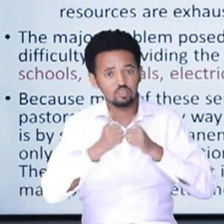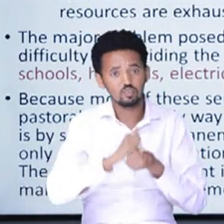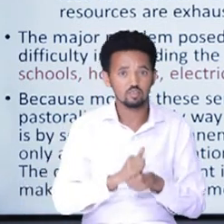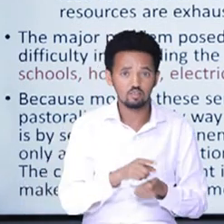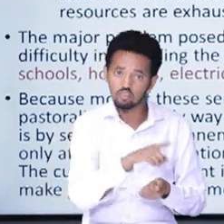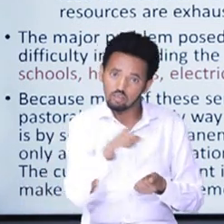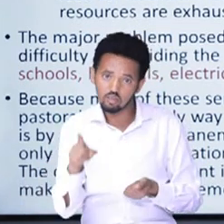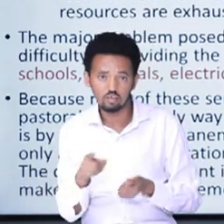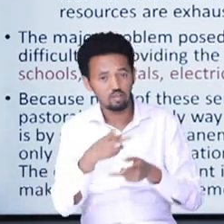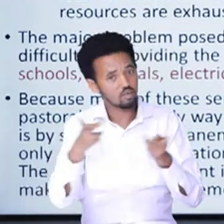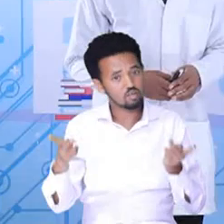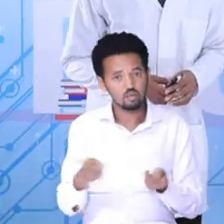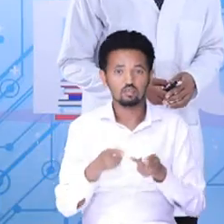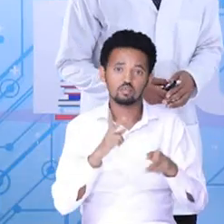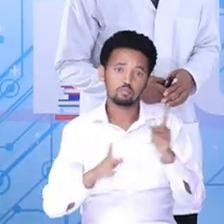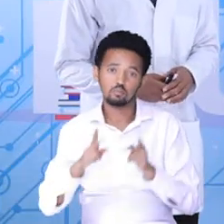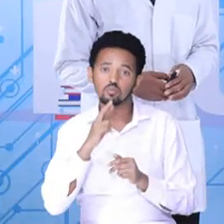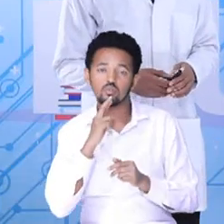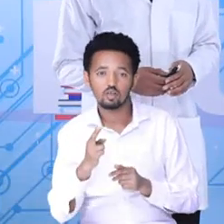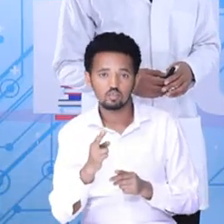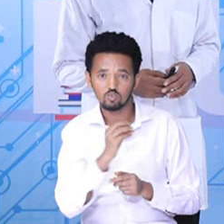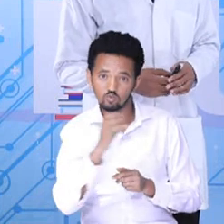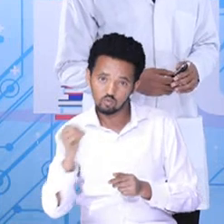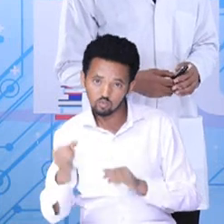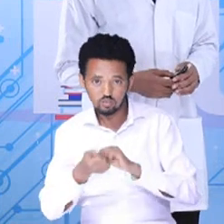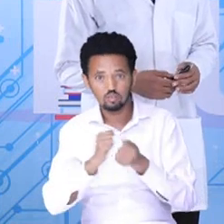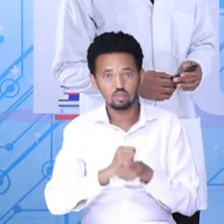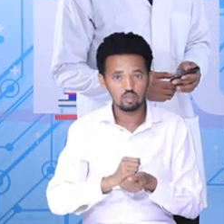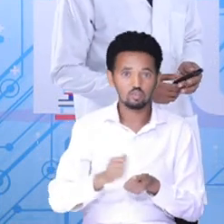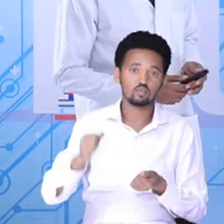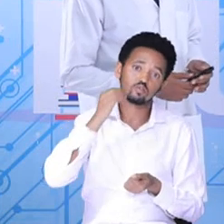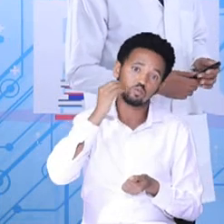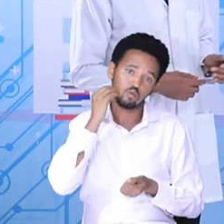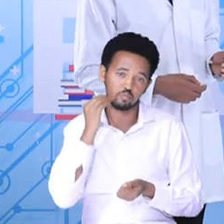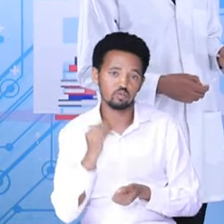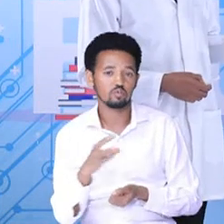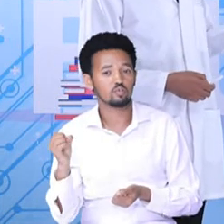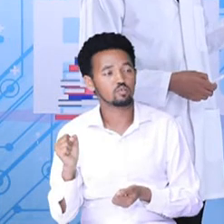change their areas, the peoples are also change their homes.